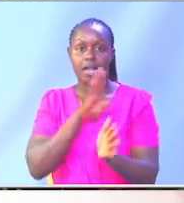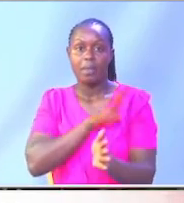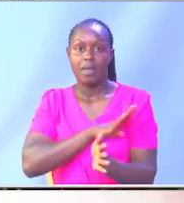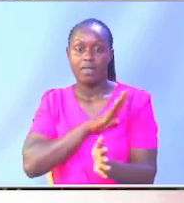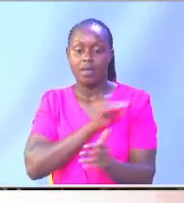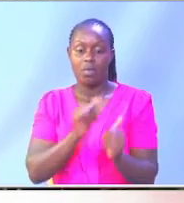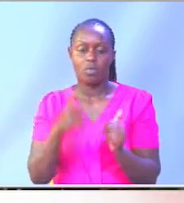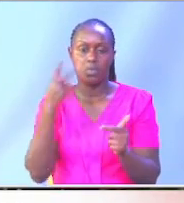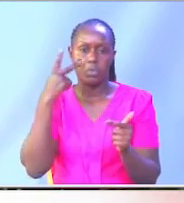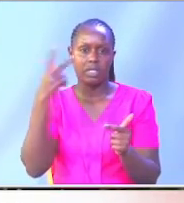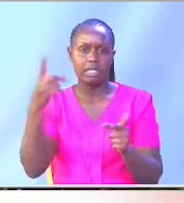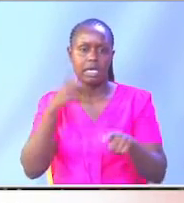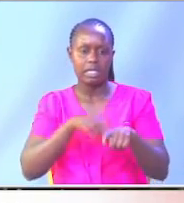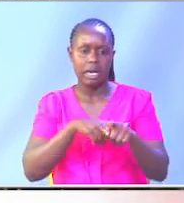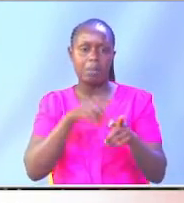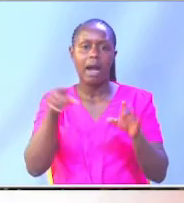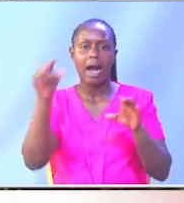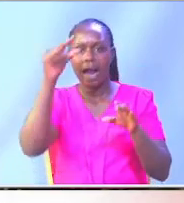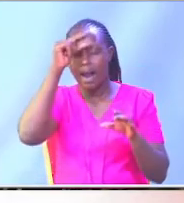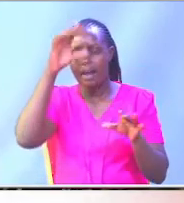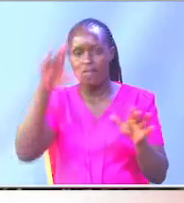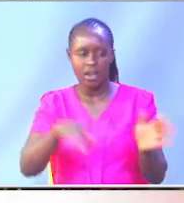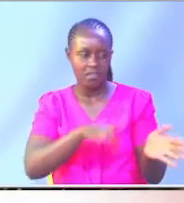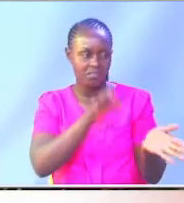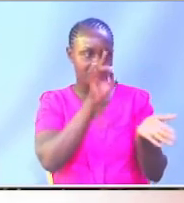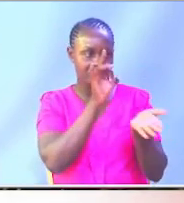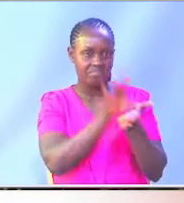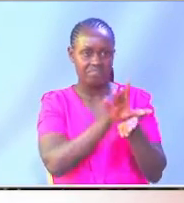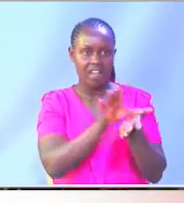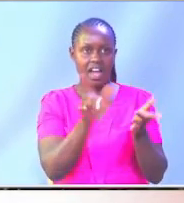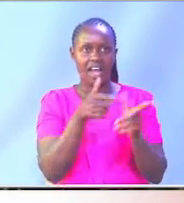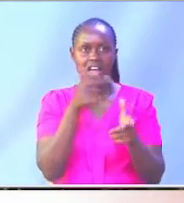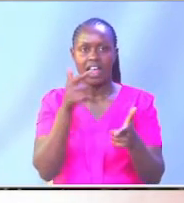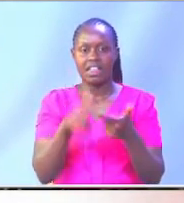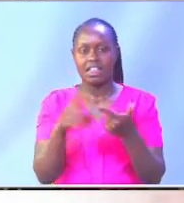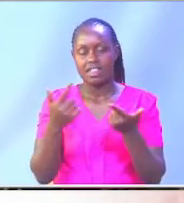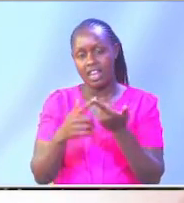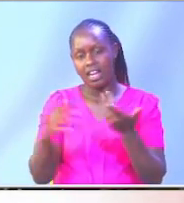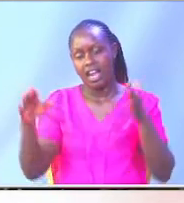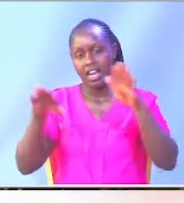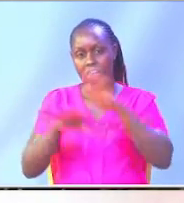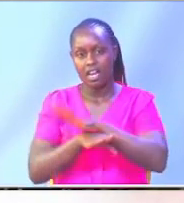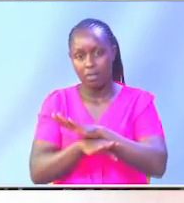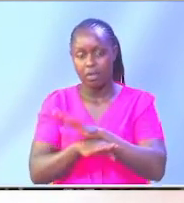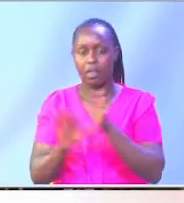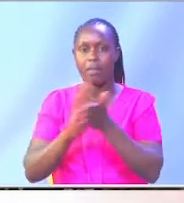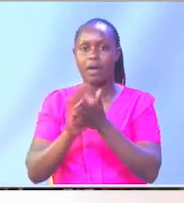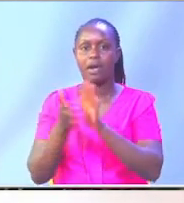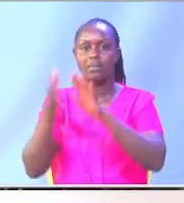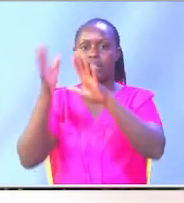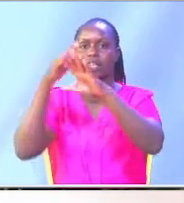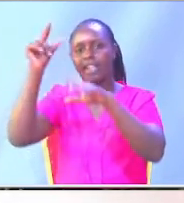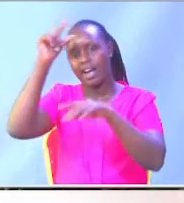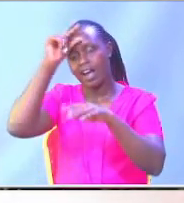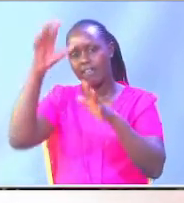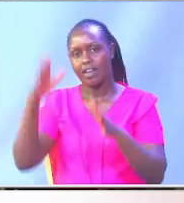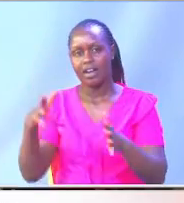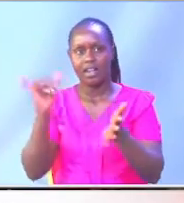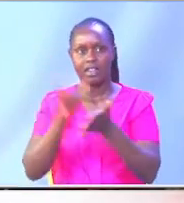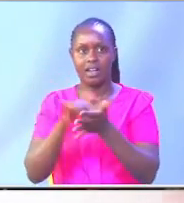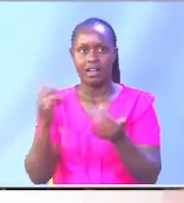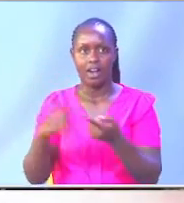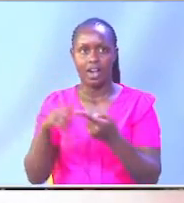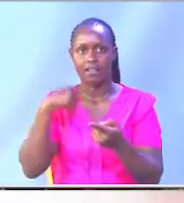regarding removal of governors from office and then swearing their deputies immediately to take over has now been